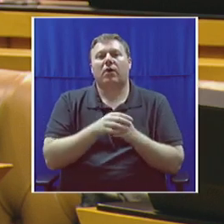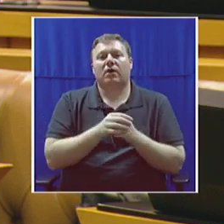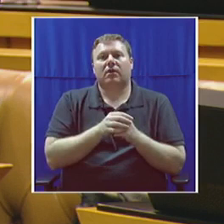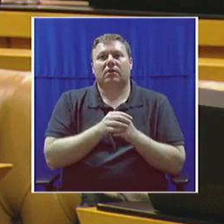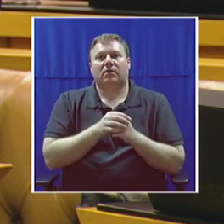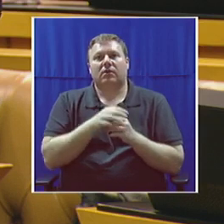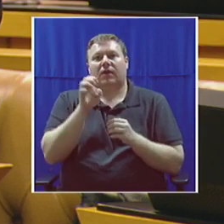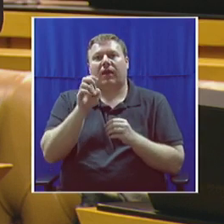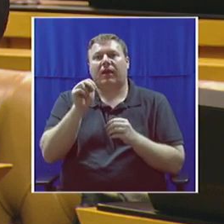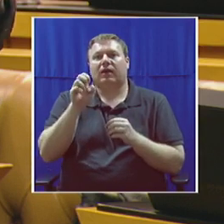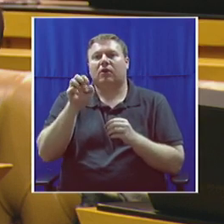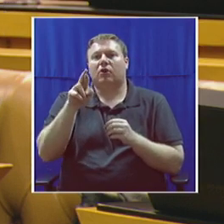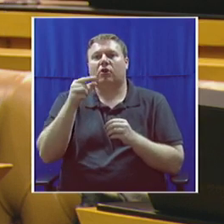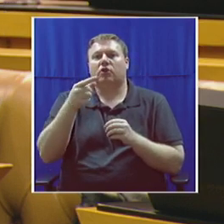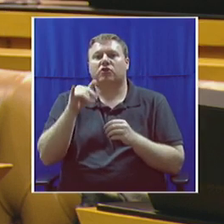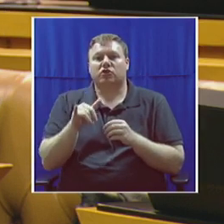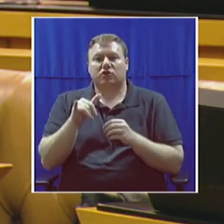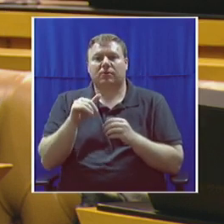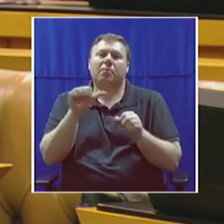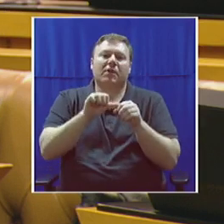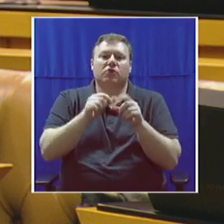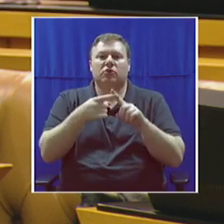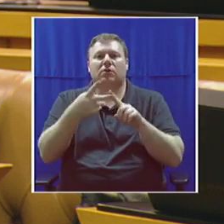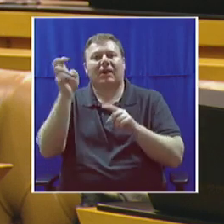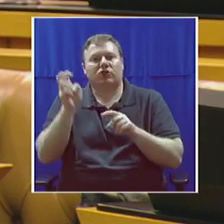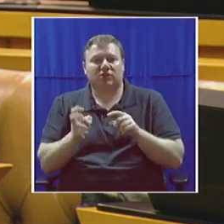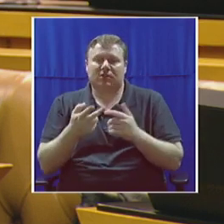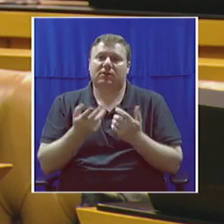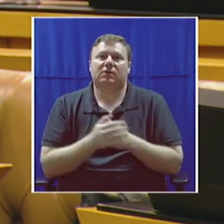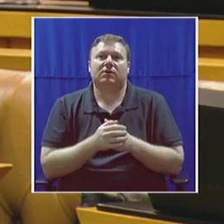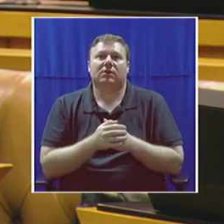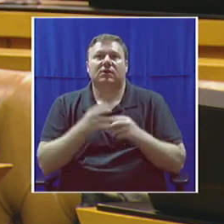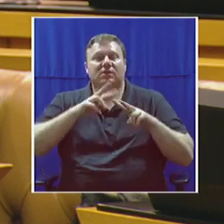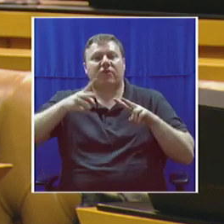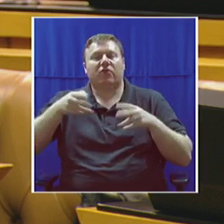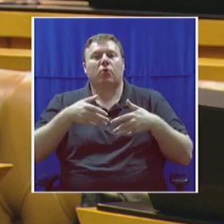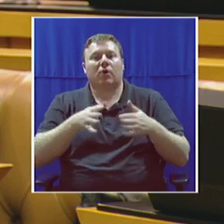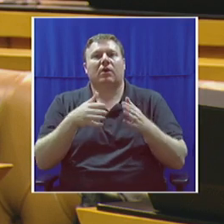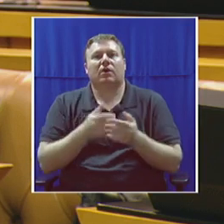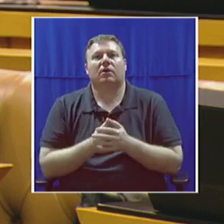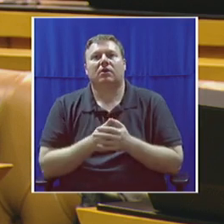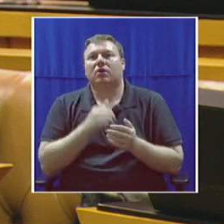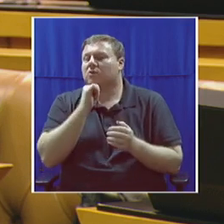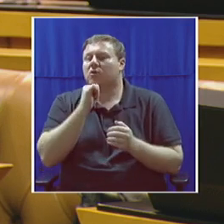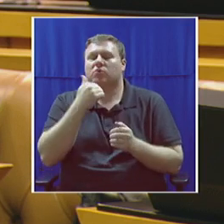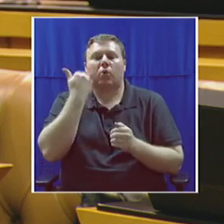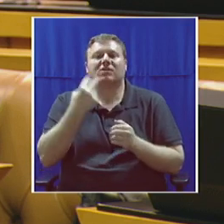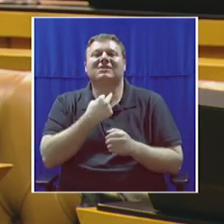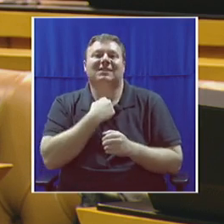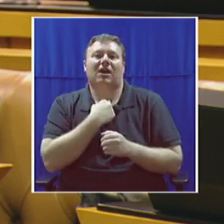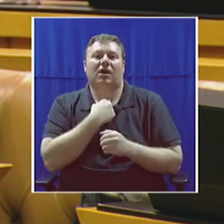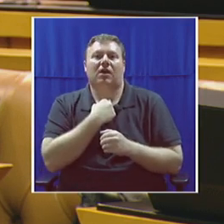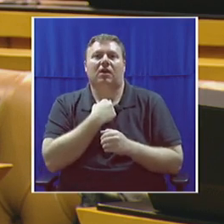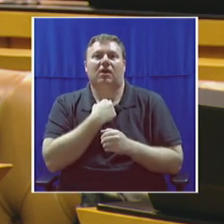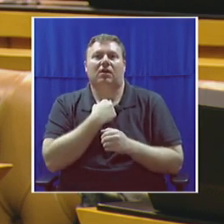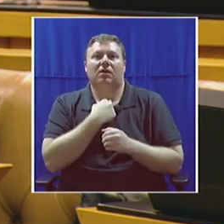Iraq H Saudi Angola so that we don't get stuck at